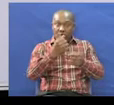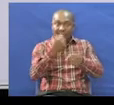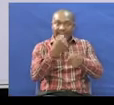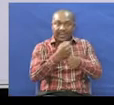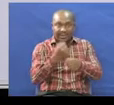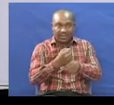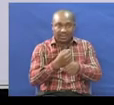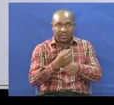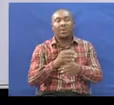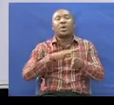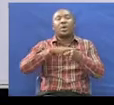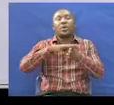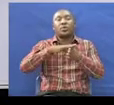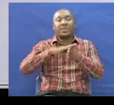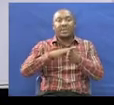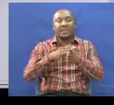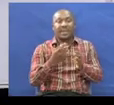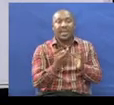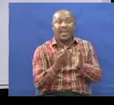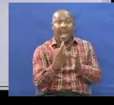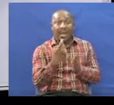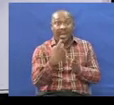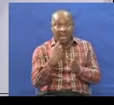Using a diagram,